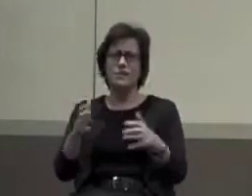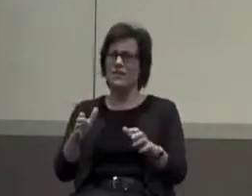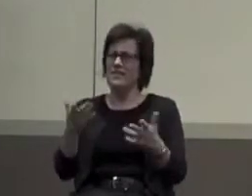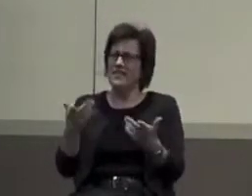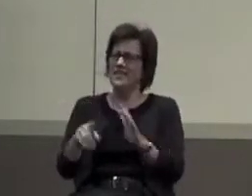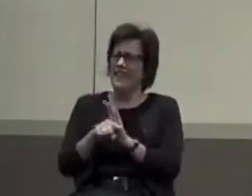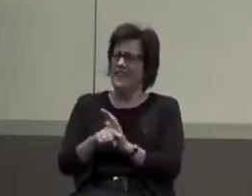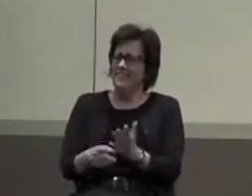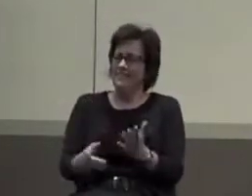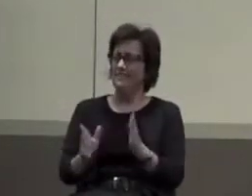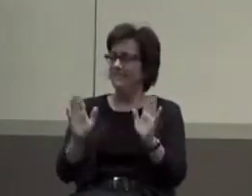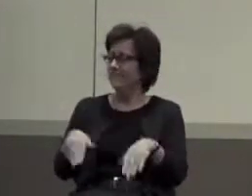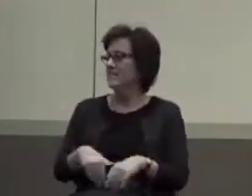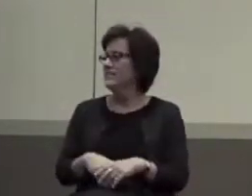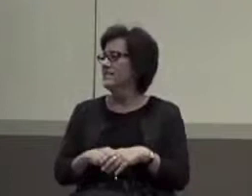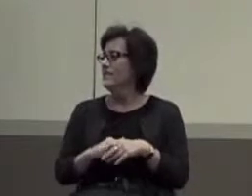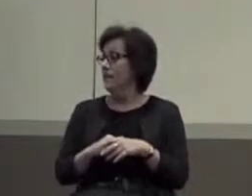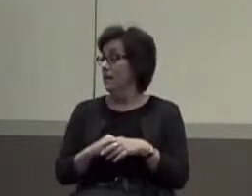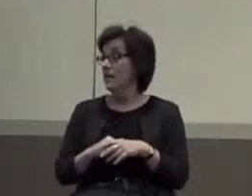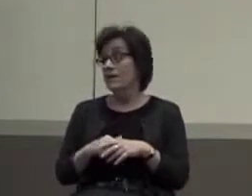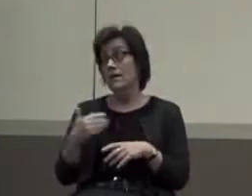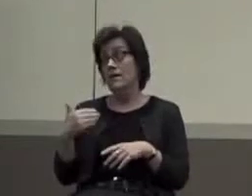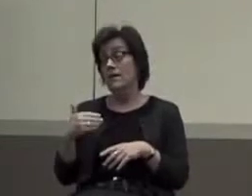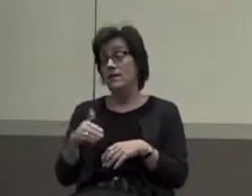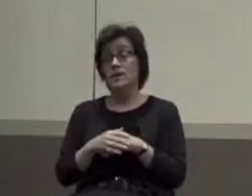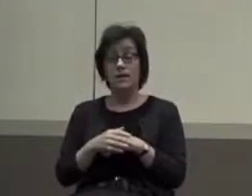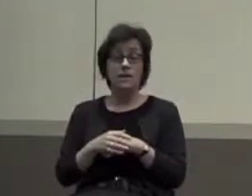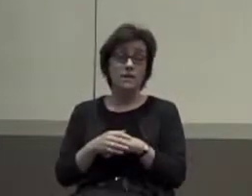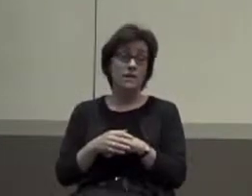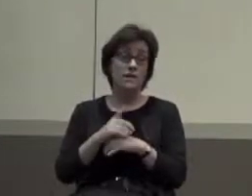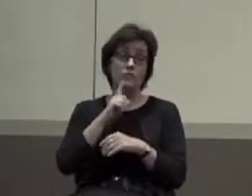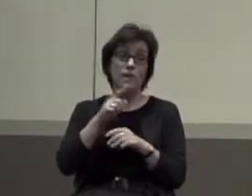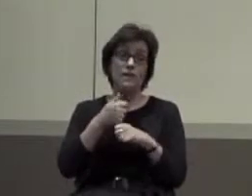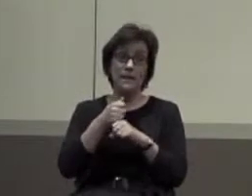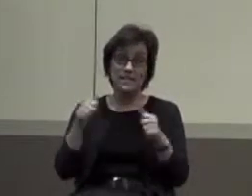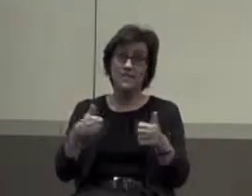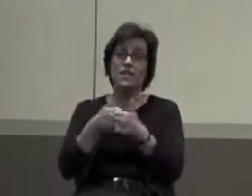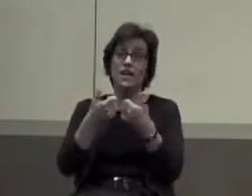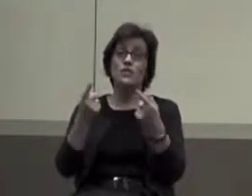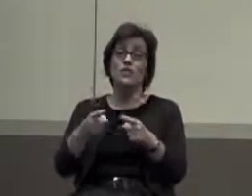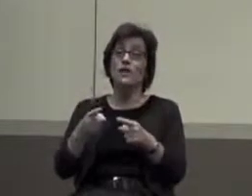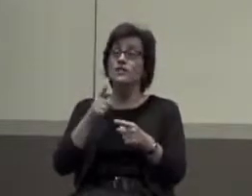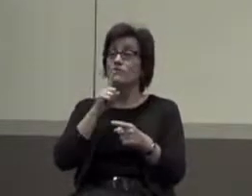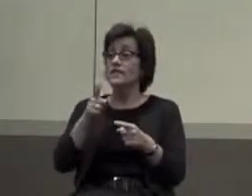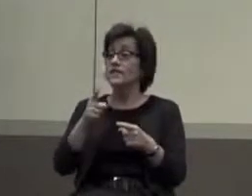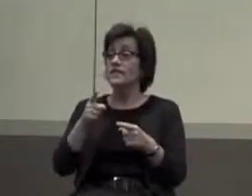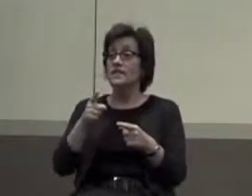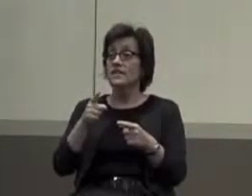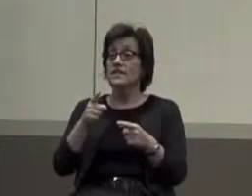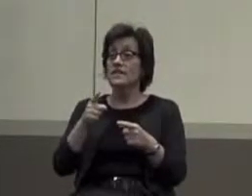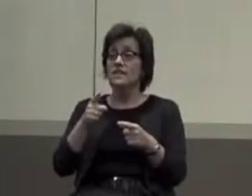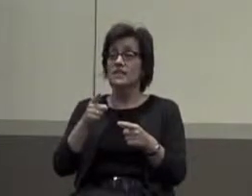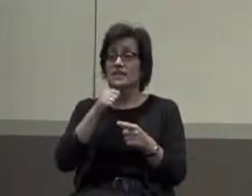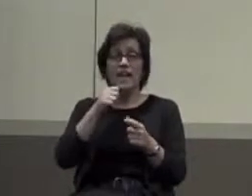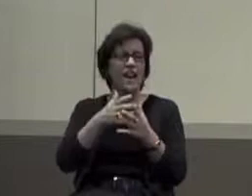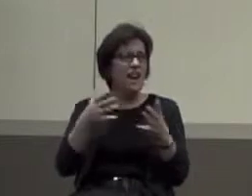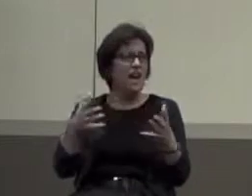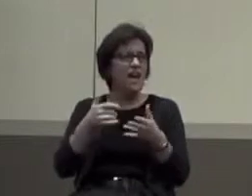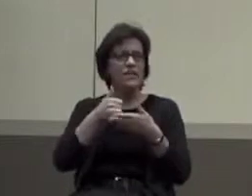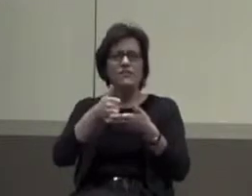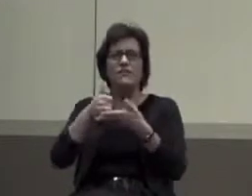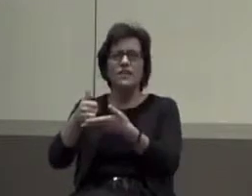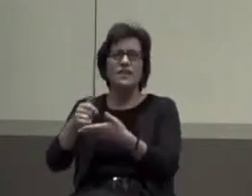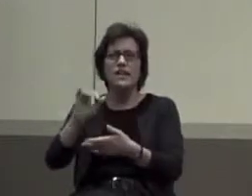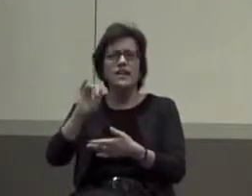Wow, okay, so yeah, that really makes a challenge when you don't really have a whole lot of intervention going on and it doesn't feel like